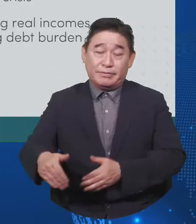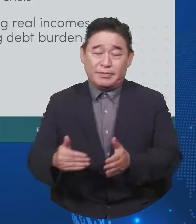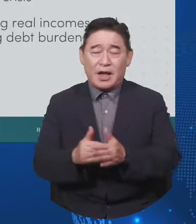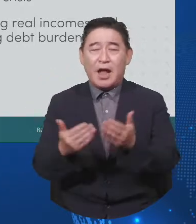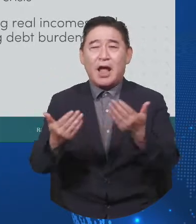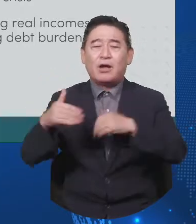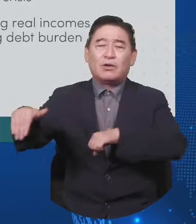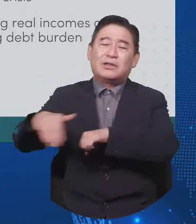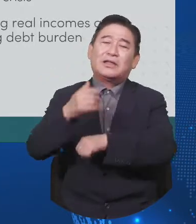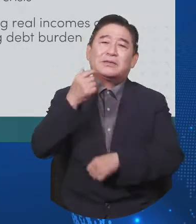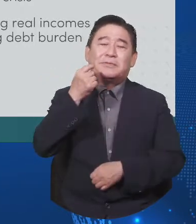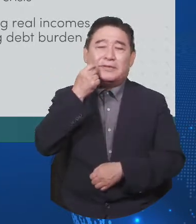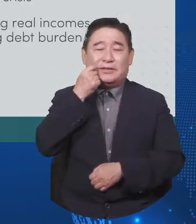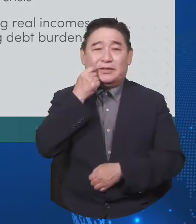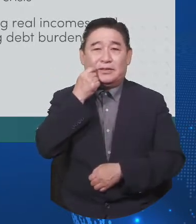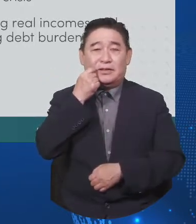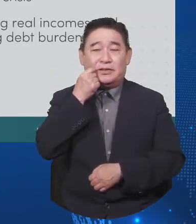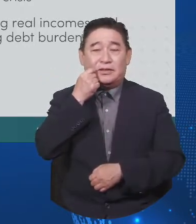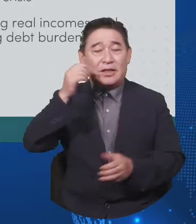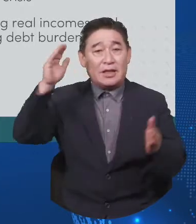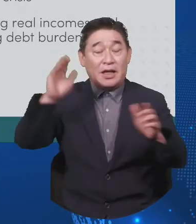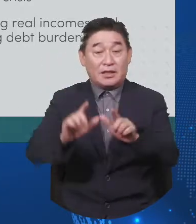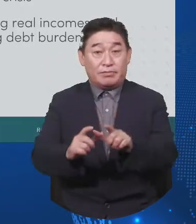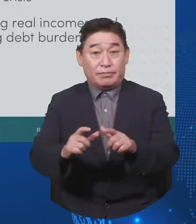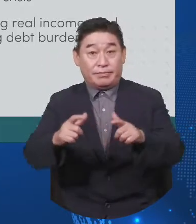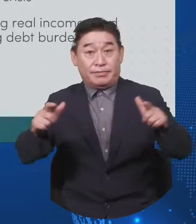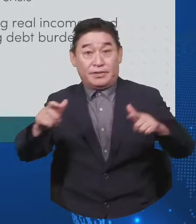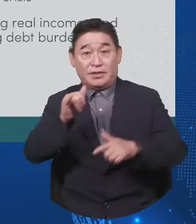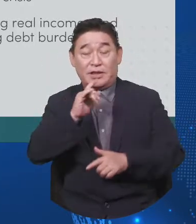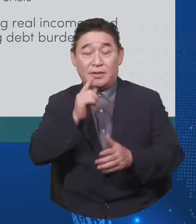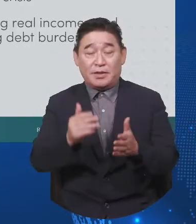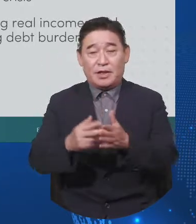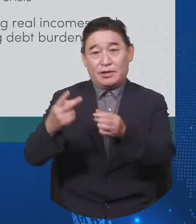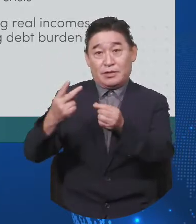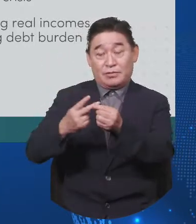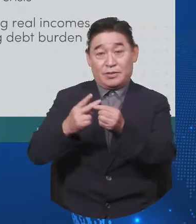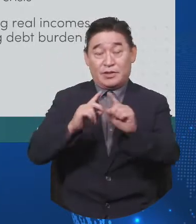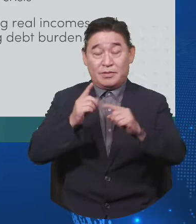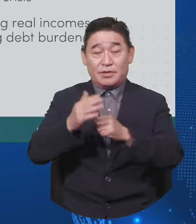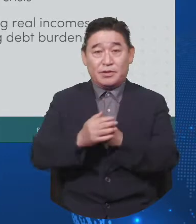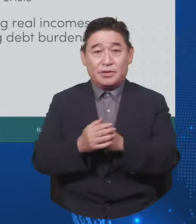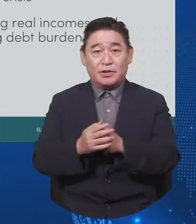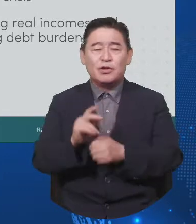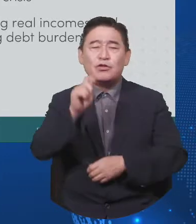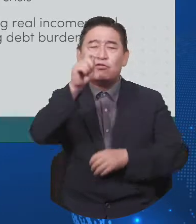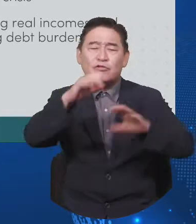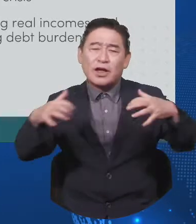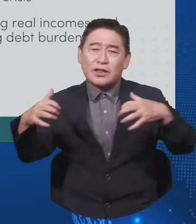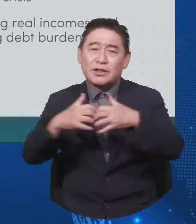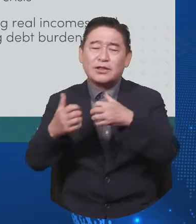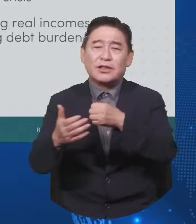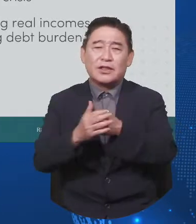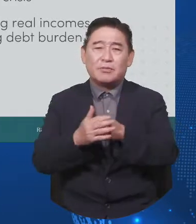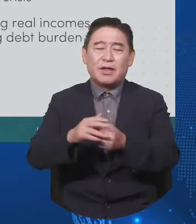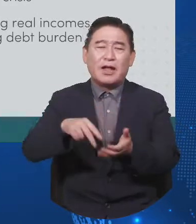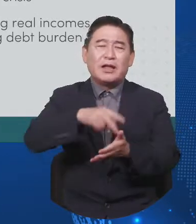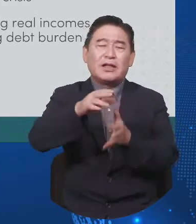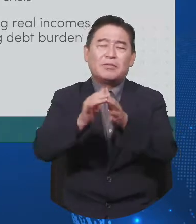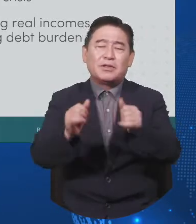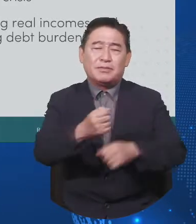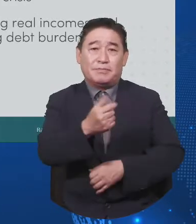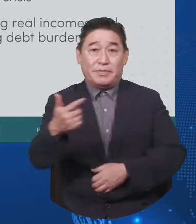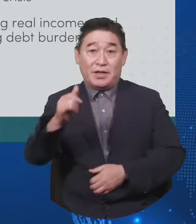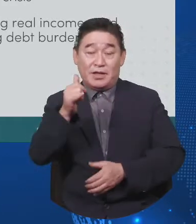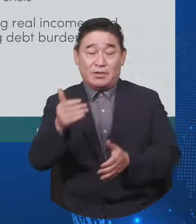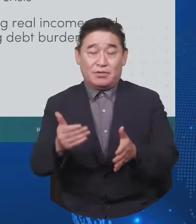war in Ukraine has created a refugee crisis and is threatening a global food crisis as a result of rising costs of food